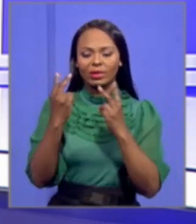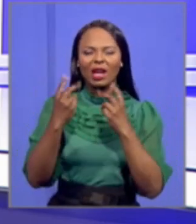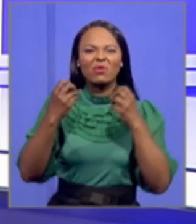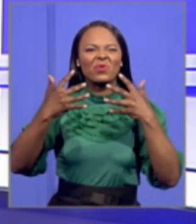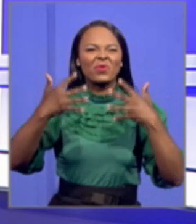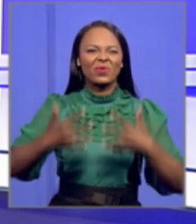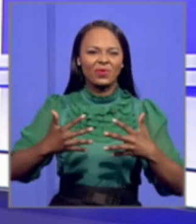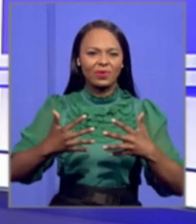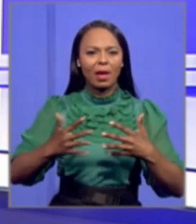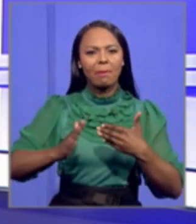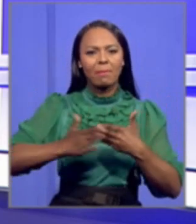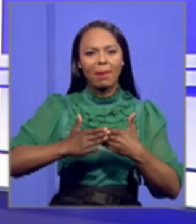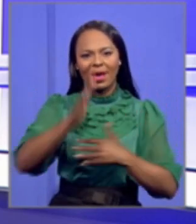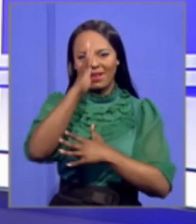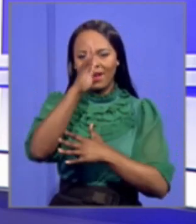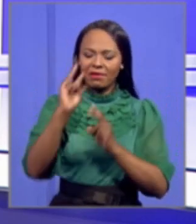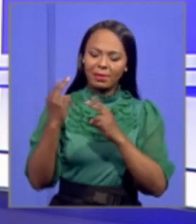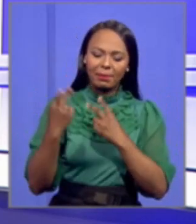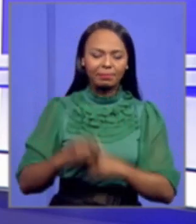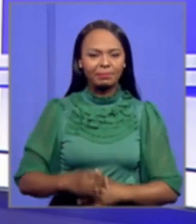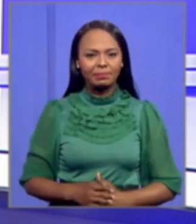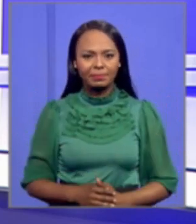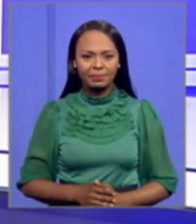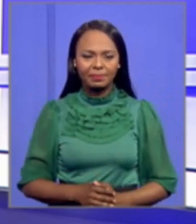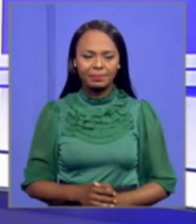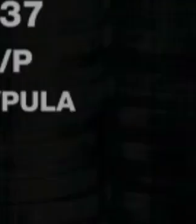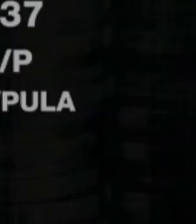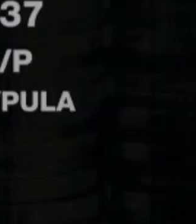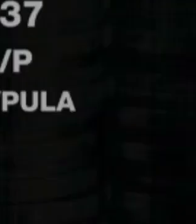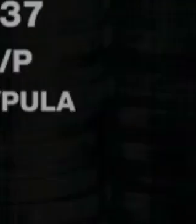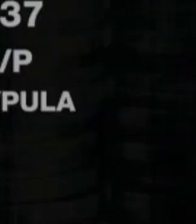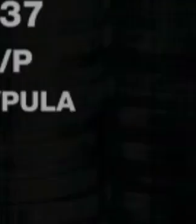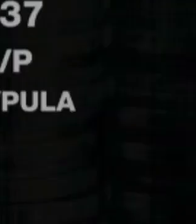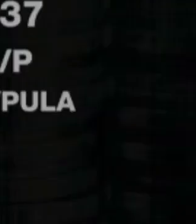sebeditse jwang ha JC e ne e kwala hore ya bohlano.